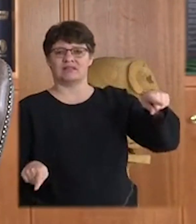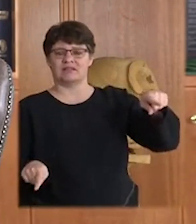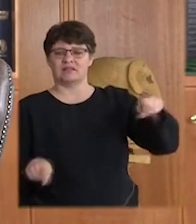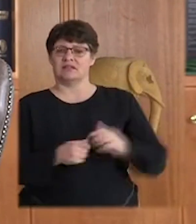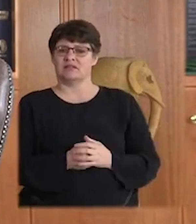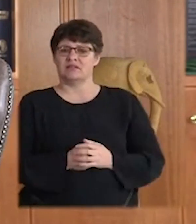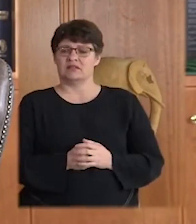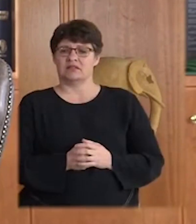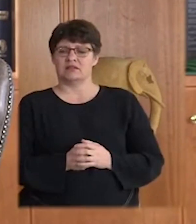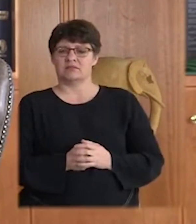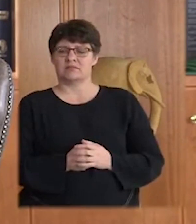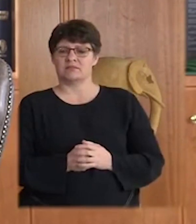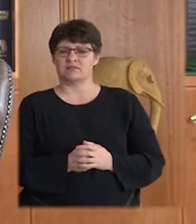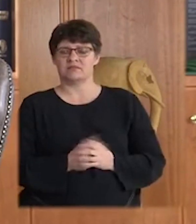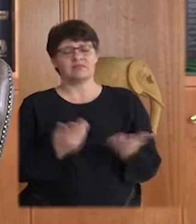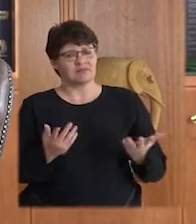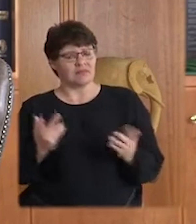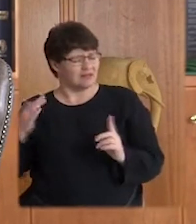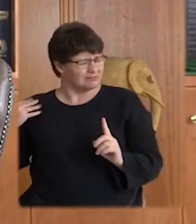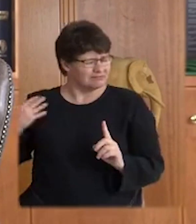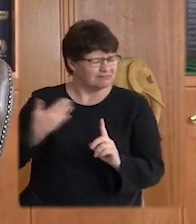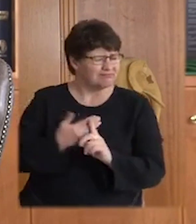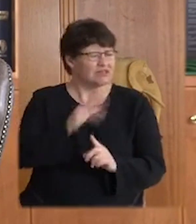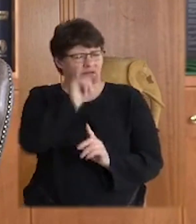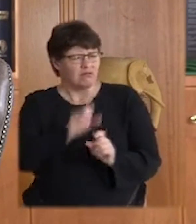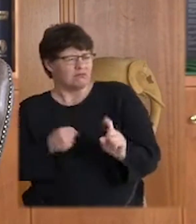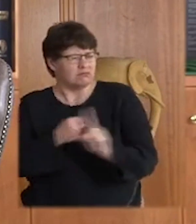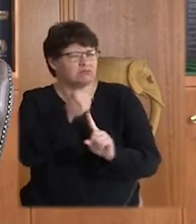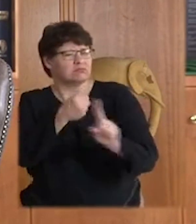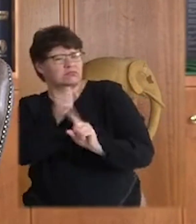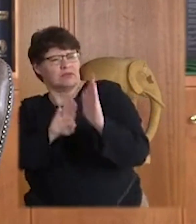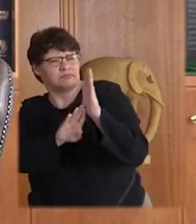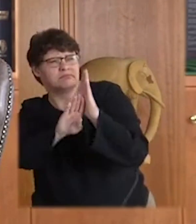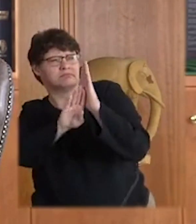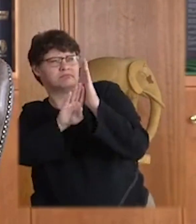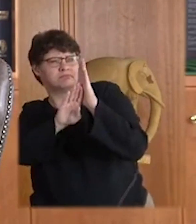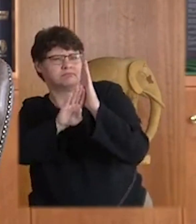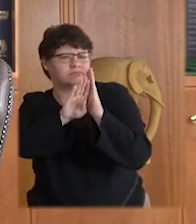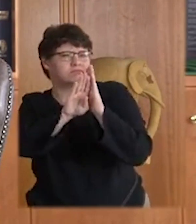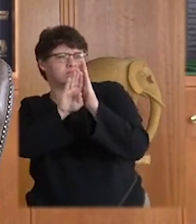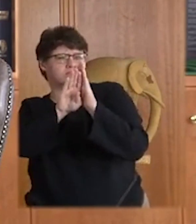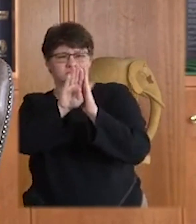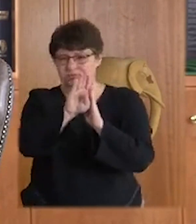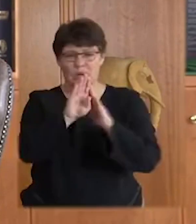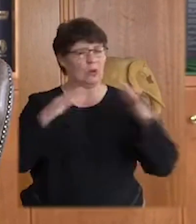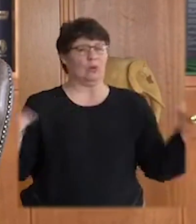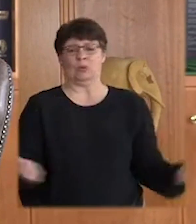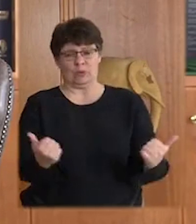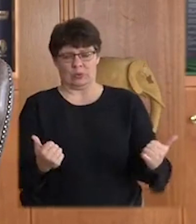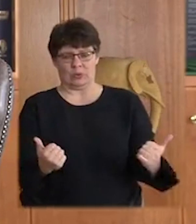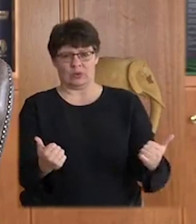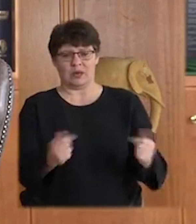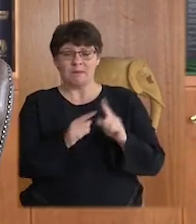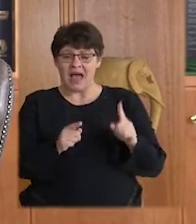Even now, after all the progress we have made, the circumstances of one's